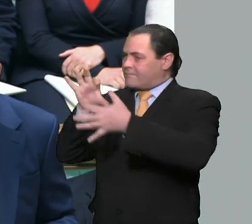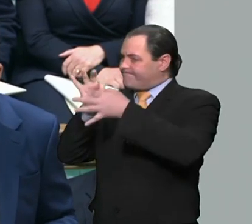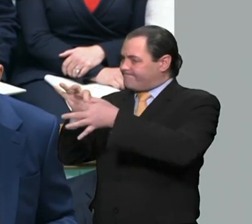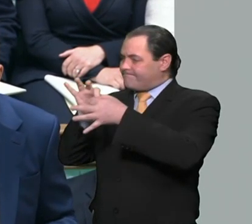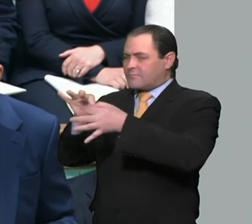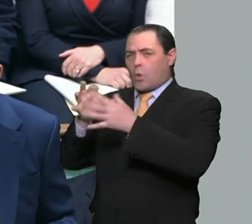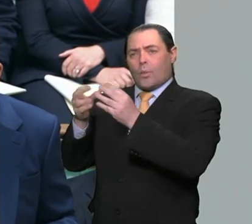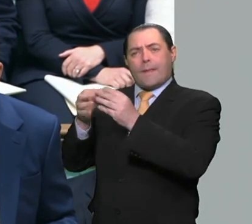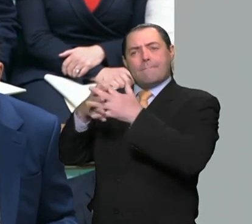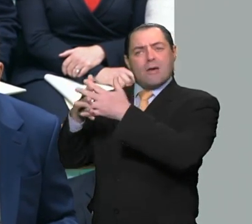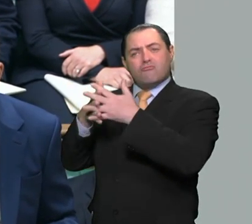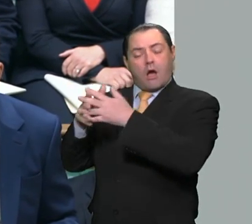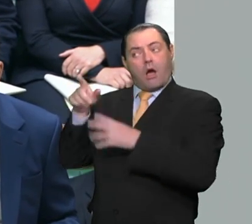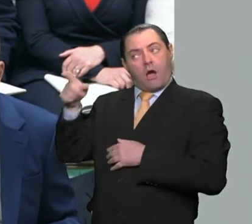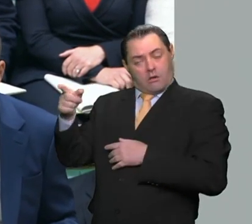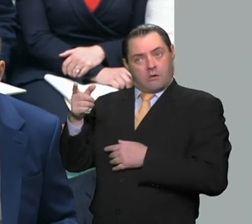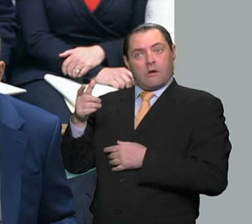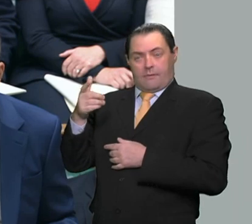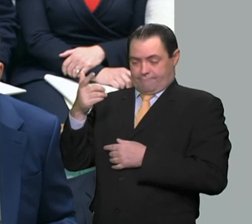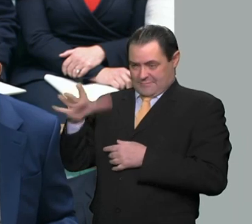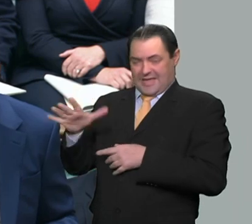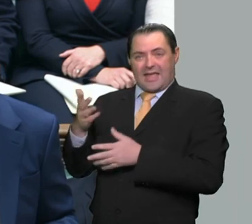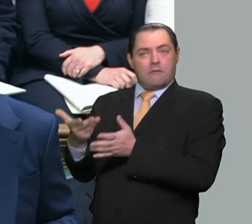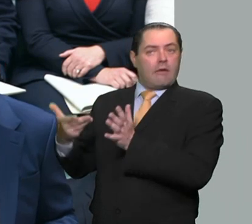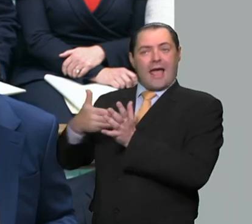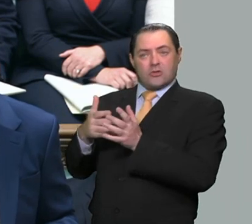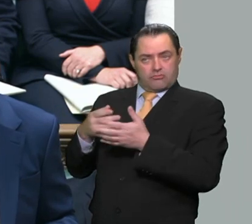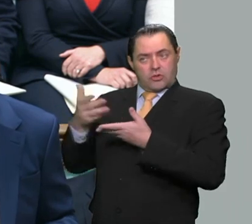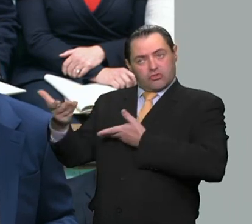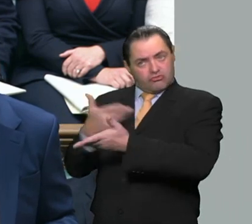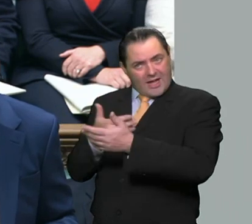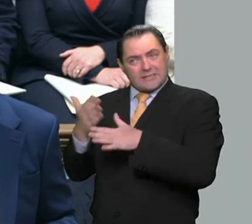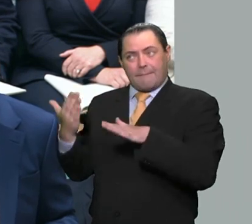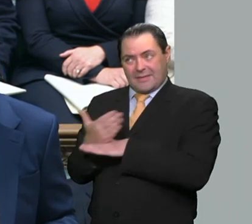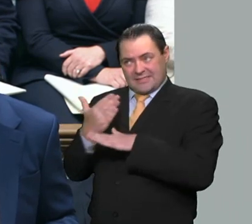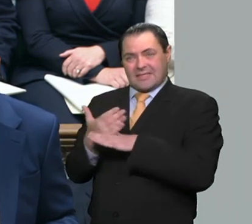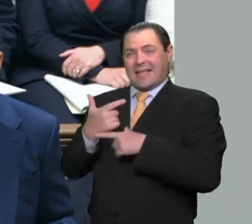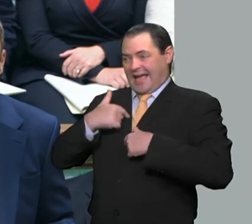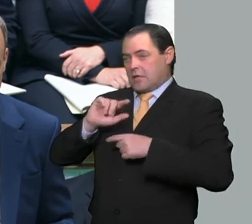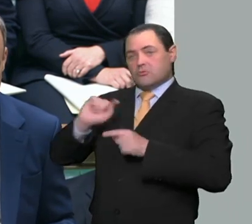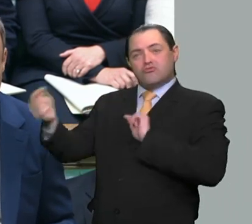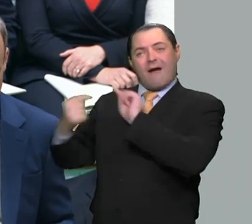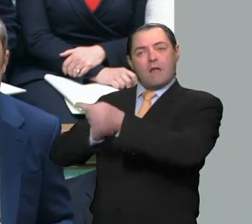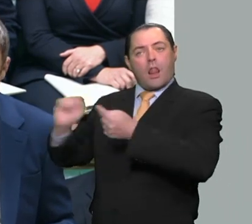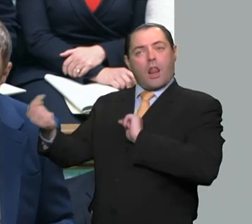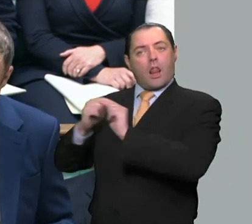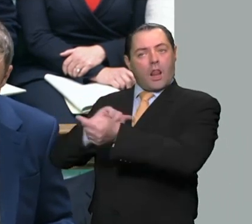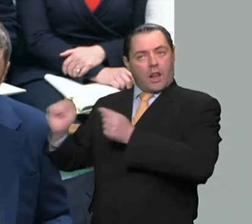US, they have immediately given us the boost to trade and businesses by reinstating travel from the UK to the